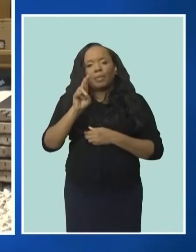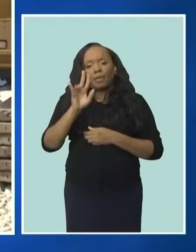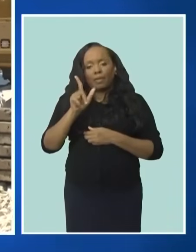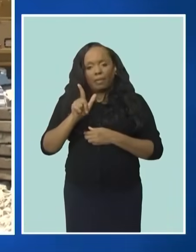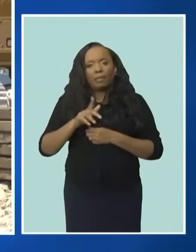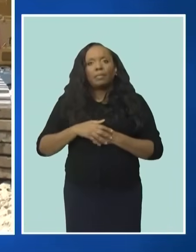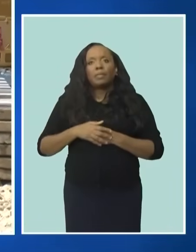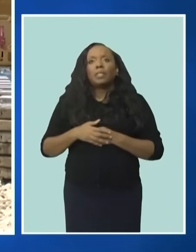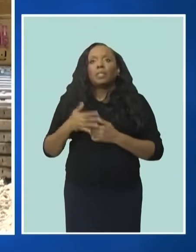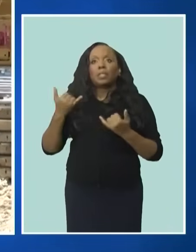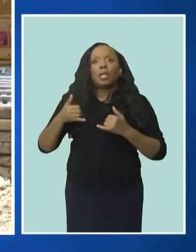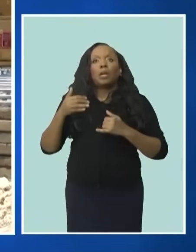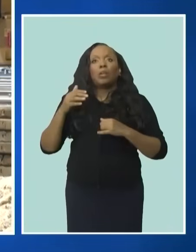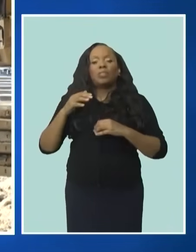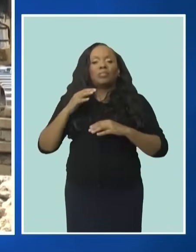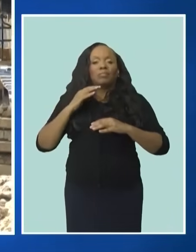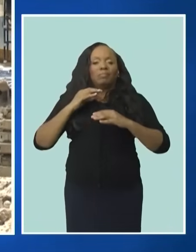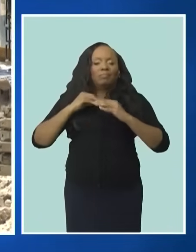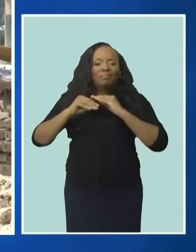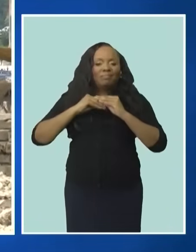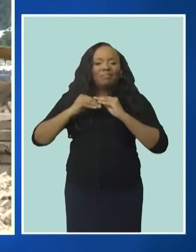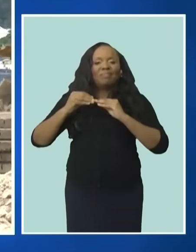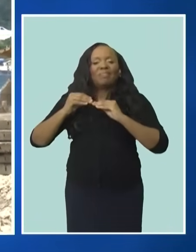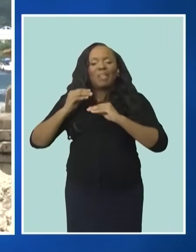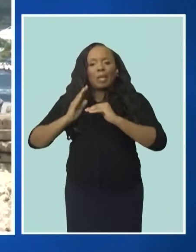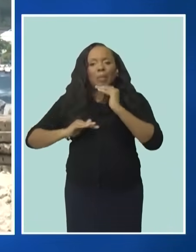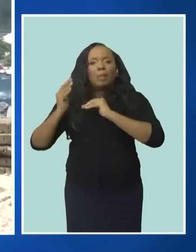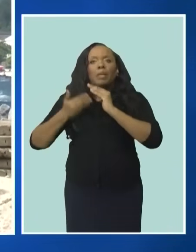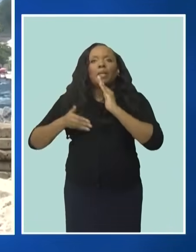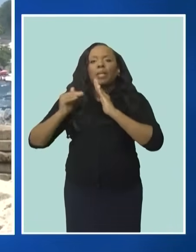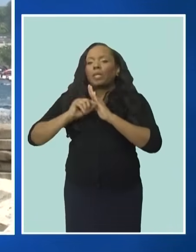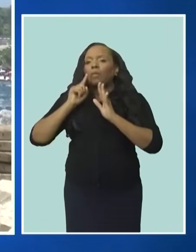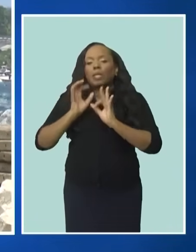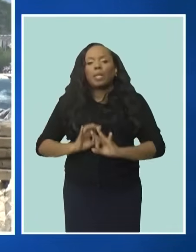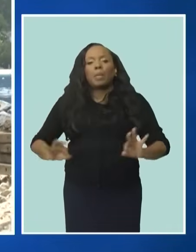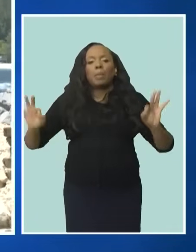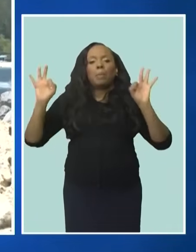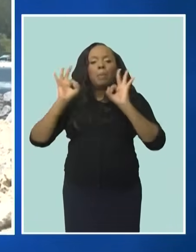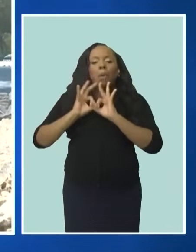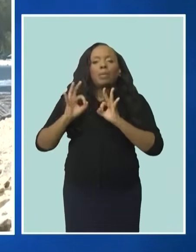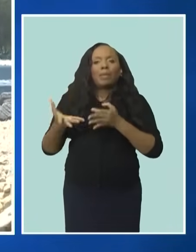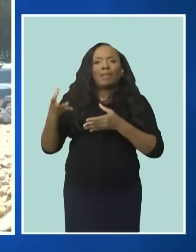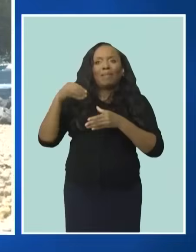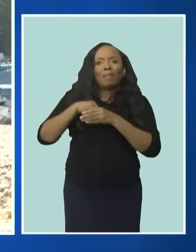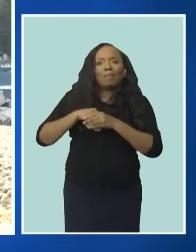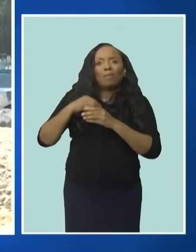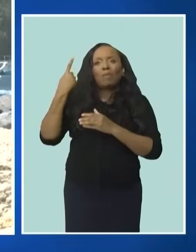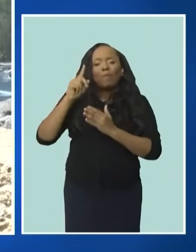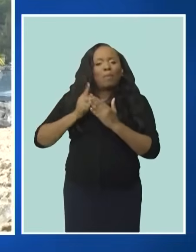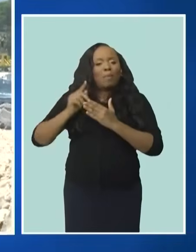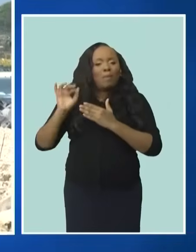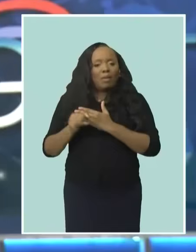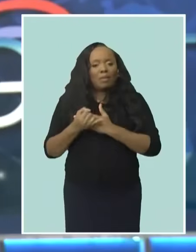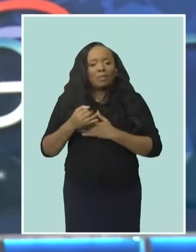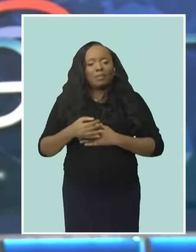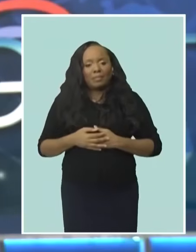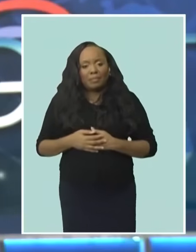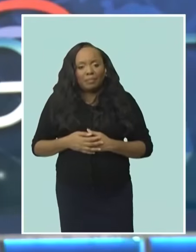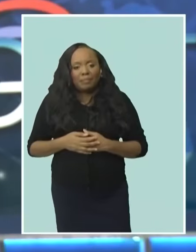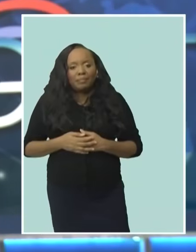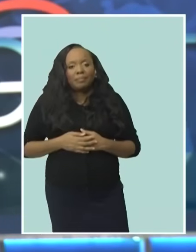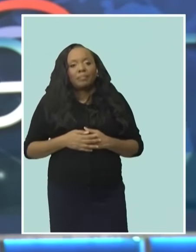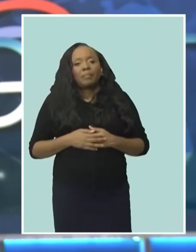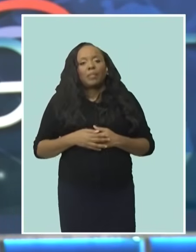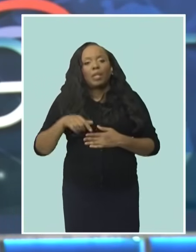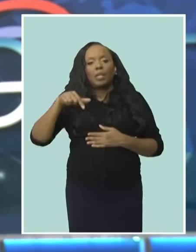reconstruction of the breakwater is an integral part of that project. Onesta Henry, CBC News.